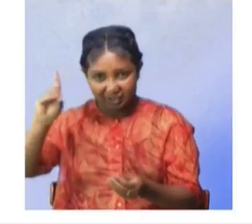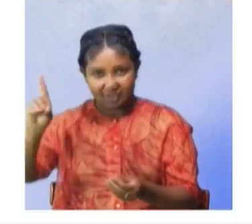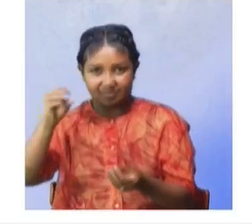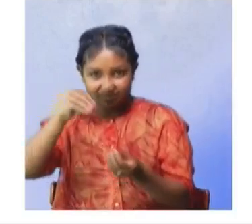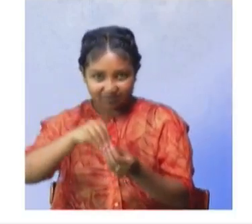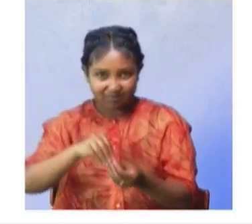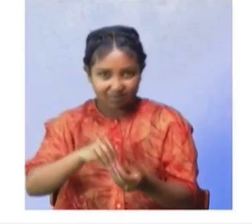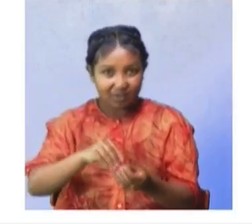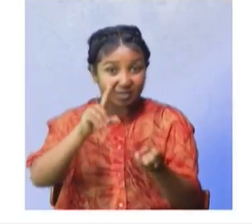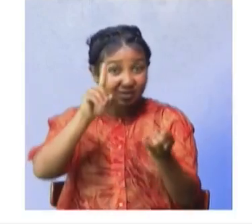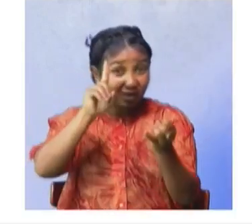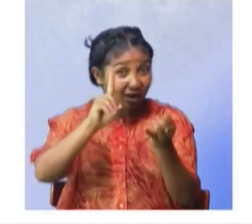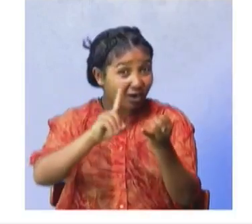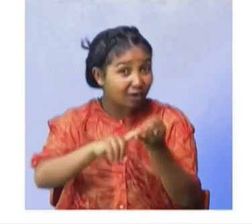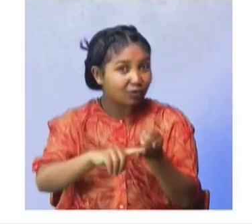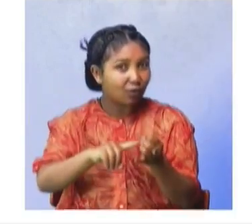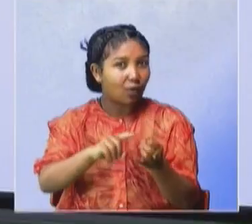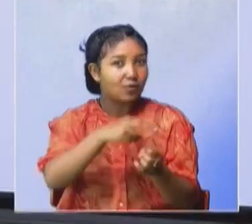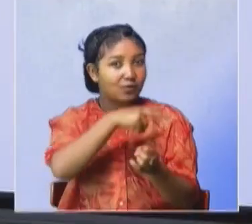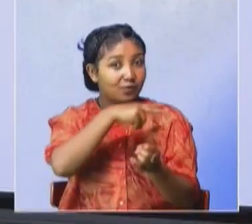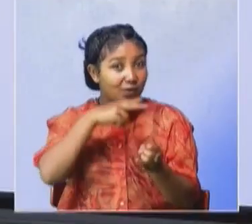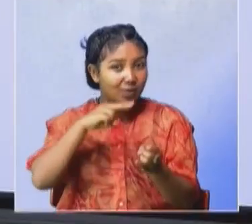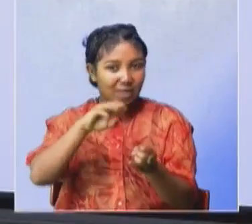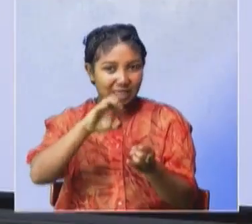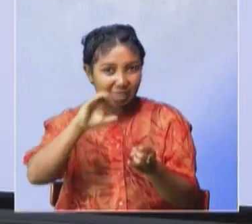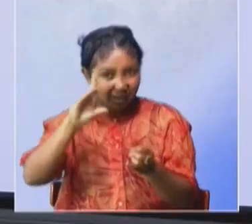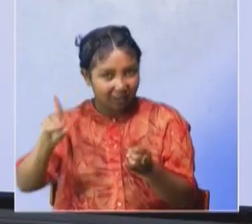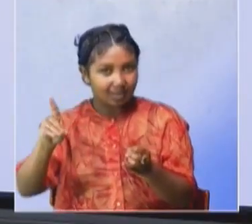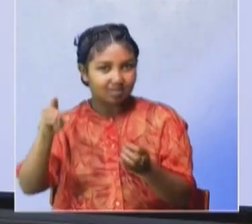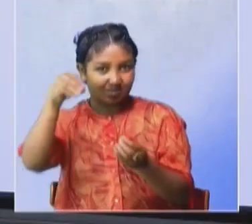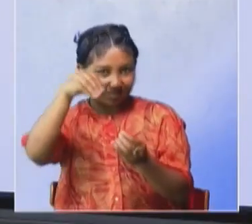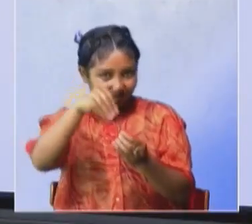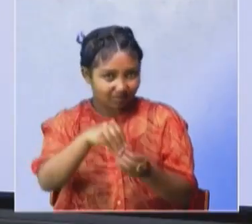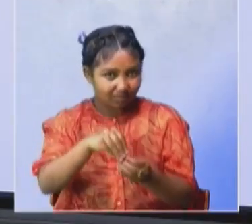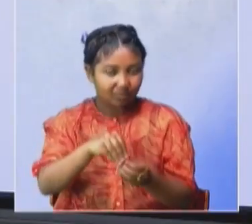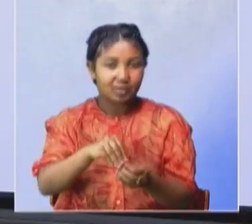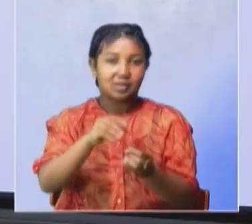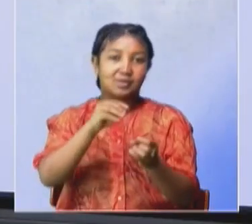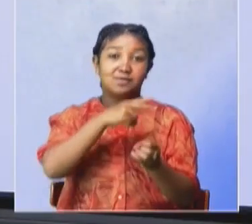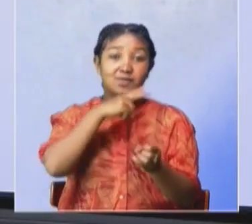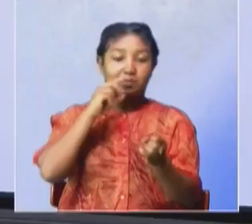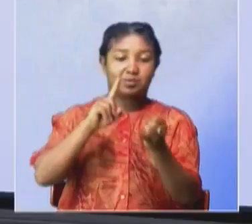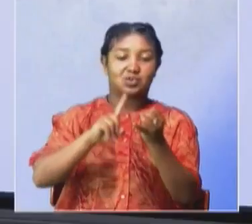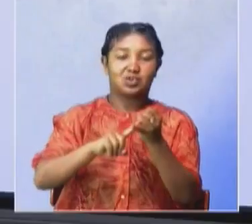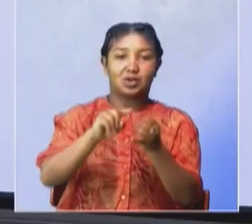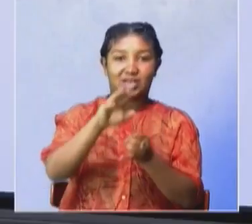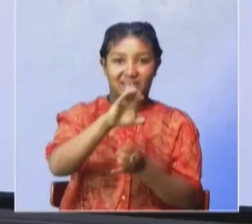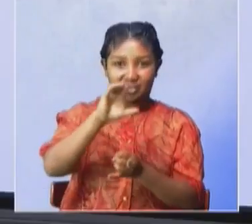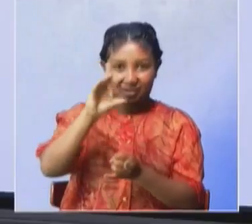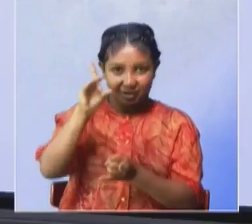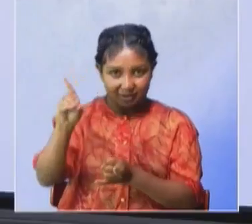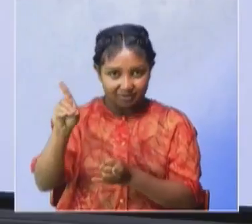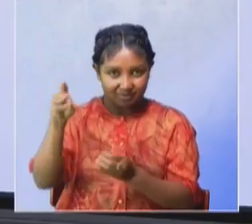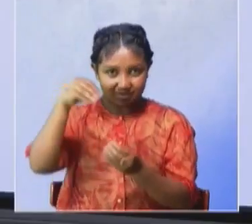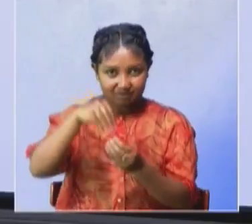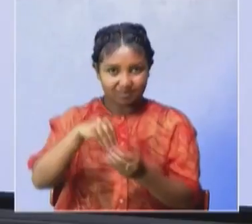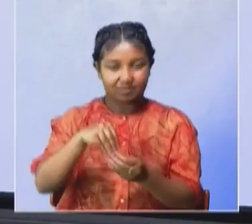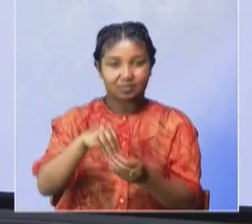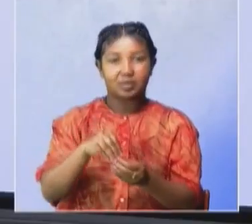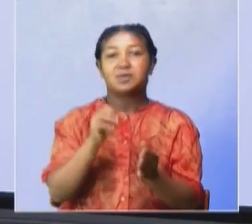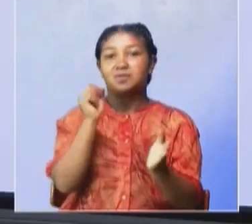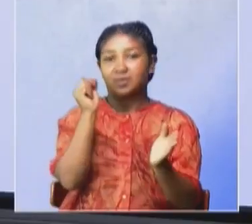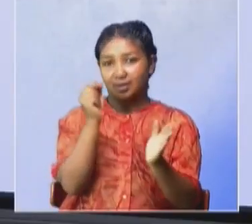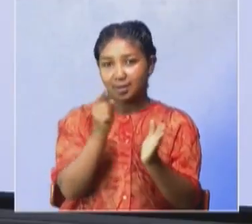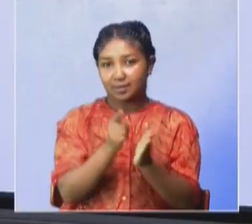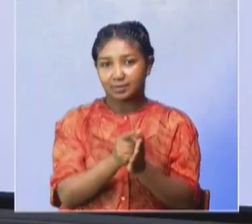ed at the end of the main verbs. At the end of the main verbs.